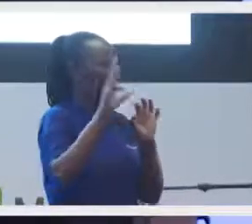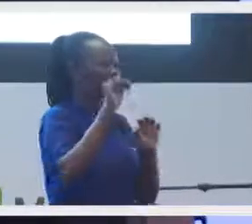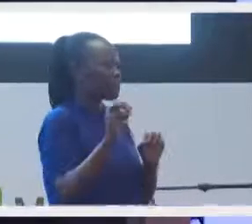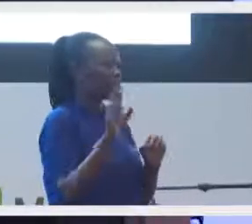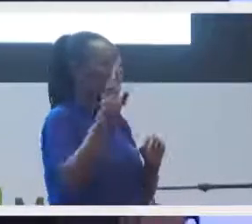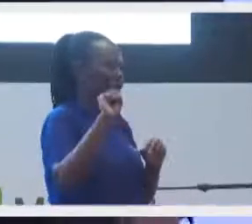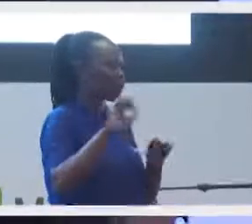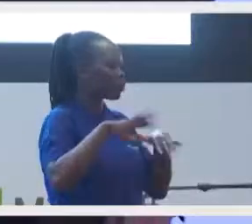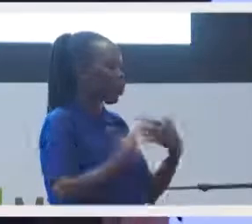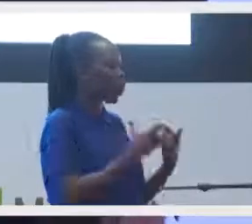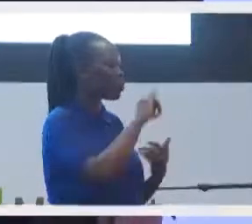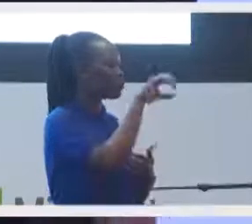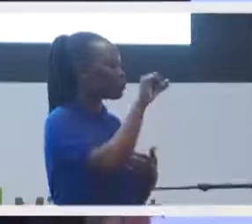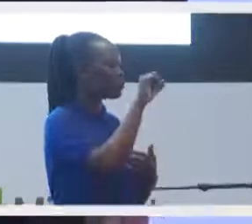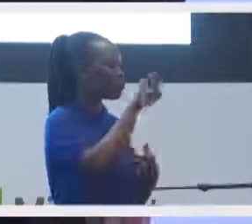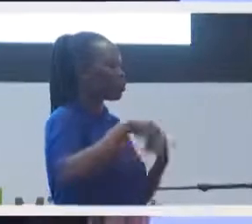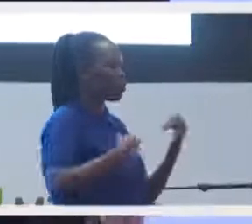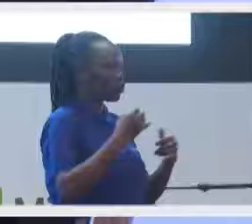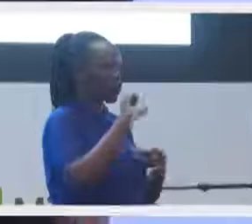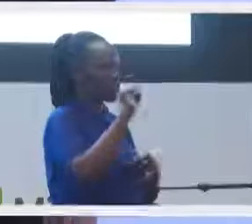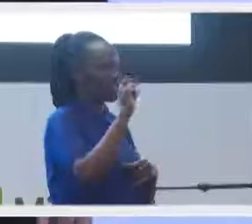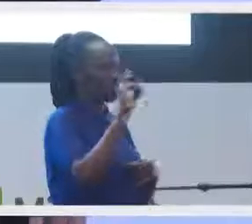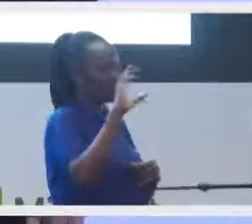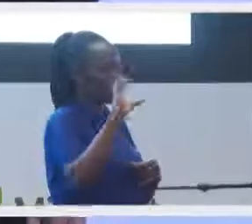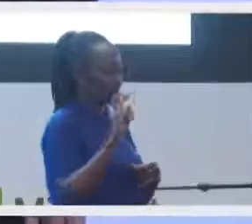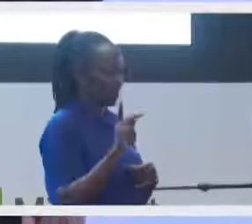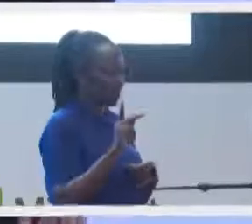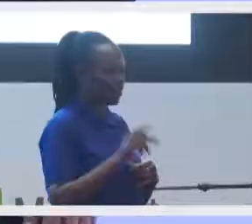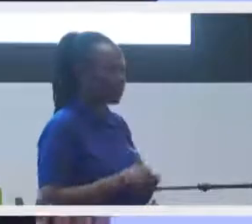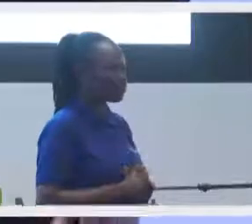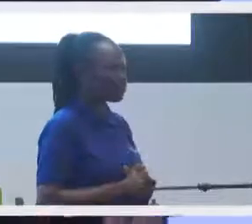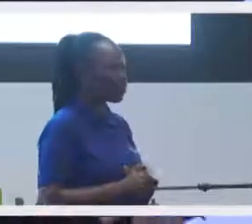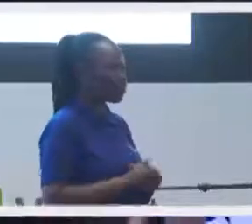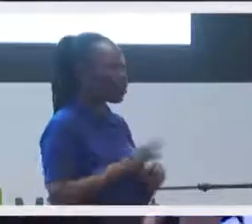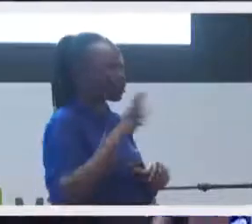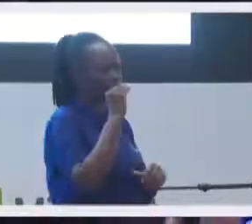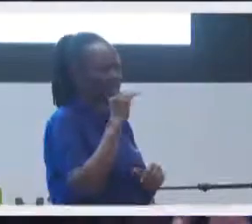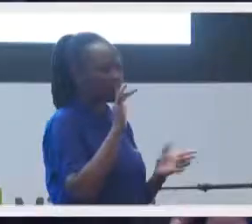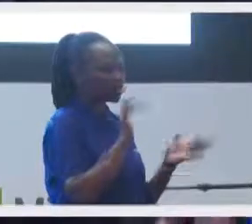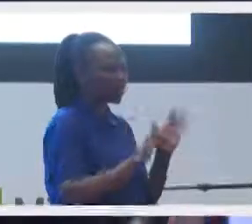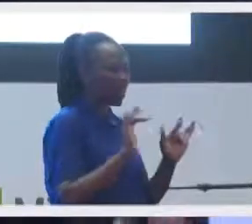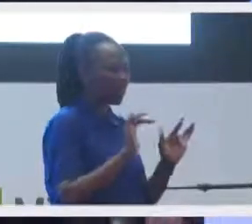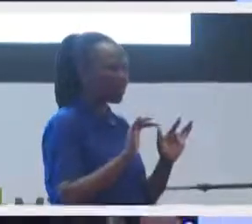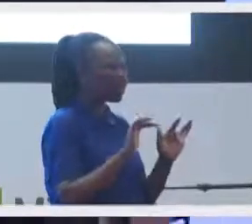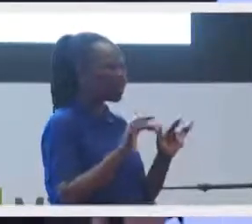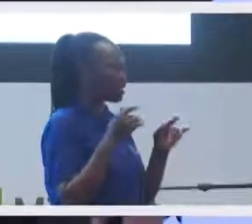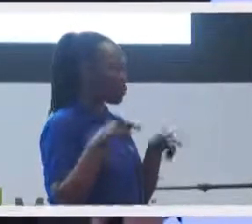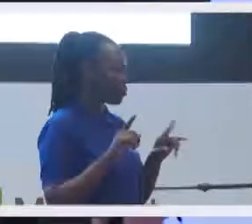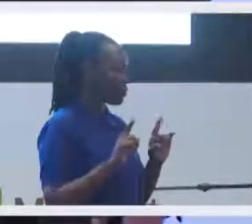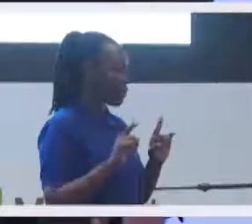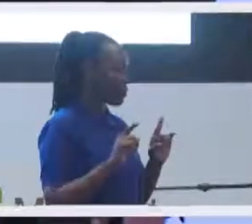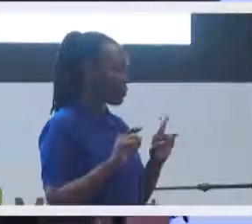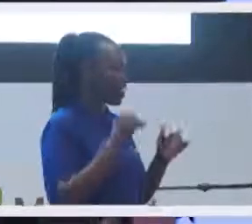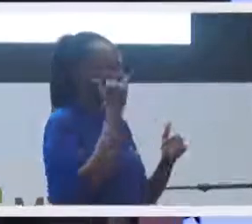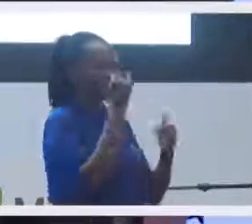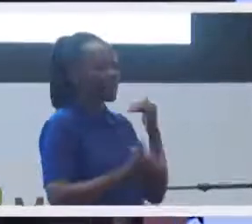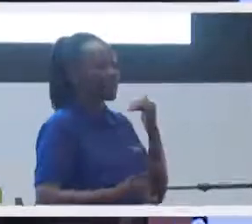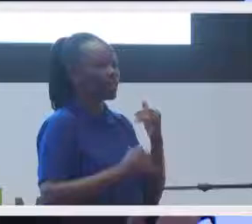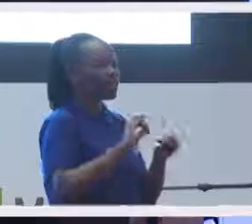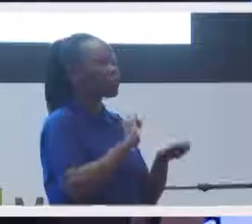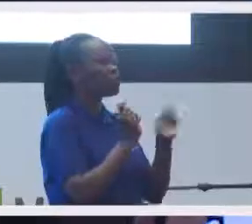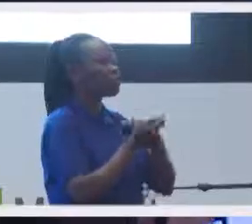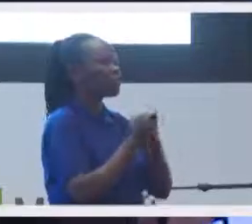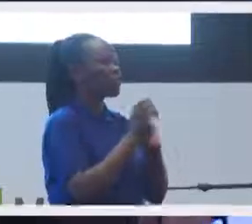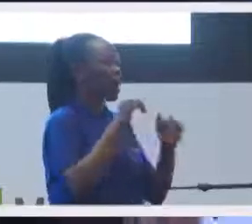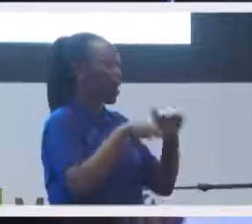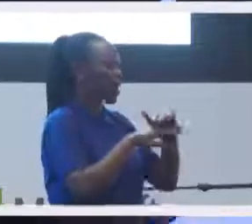head control. Dictation lets users speak to type into any edit field. And finally, switch access is meant